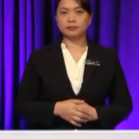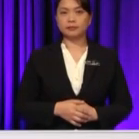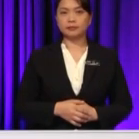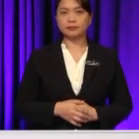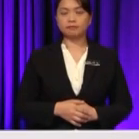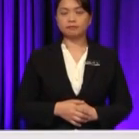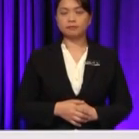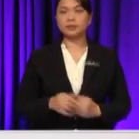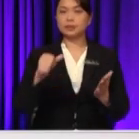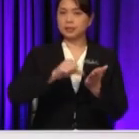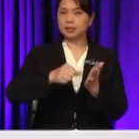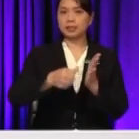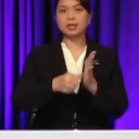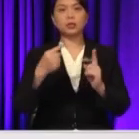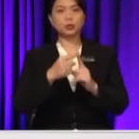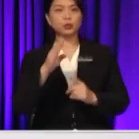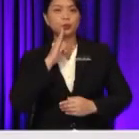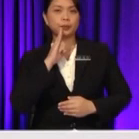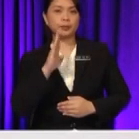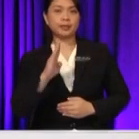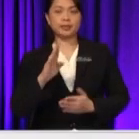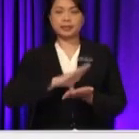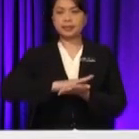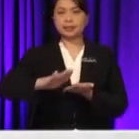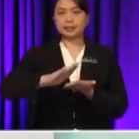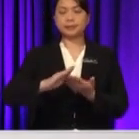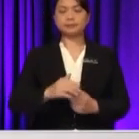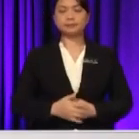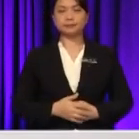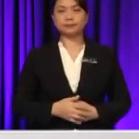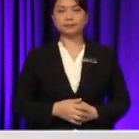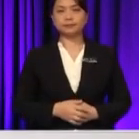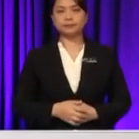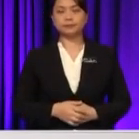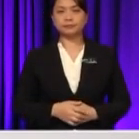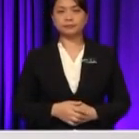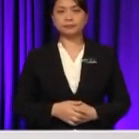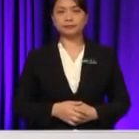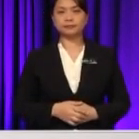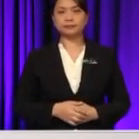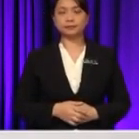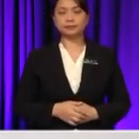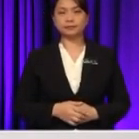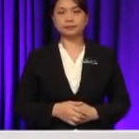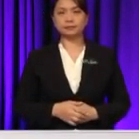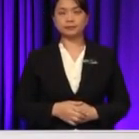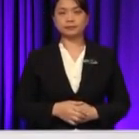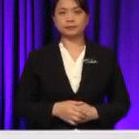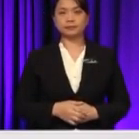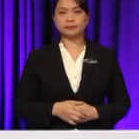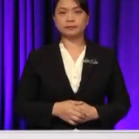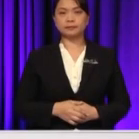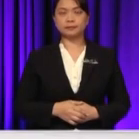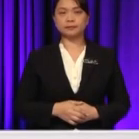is guaranteed to be clean. Okay. So eating at home is definitely a good choice because it is guaranteed to be clean. So he was